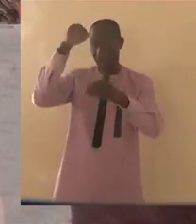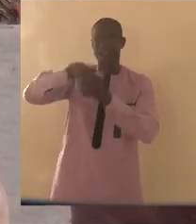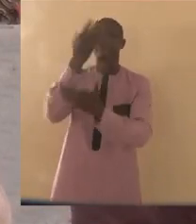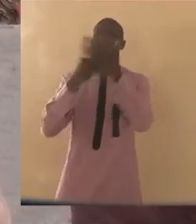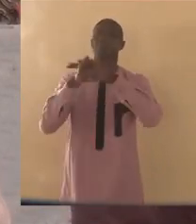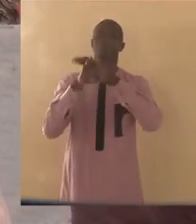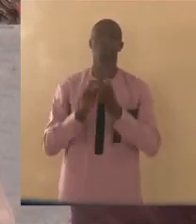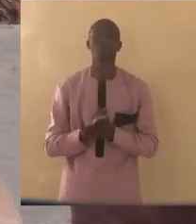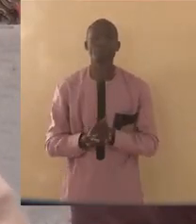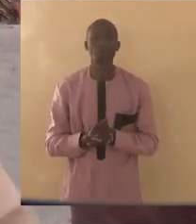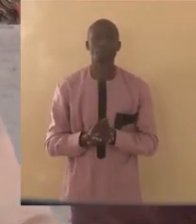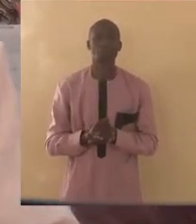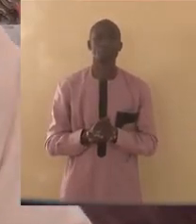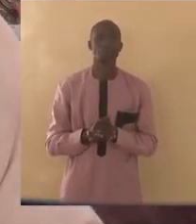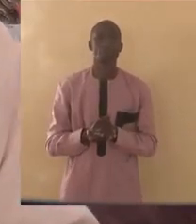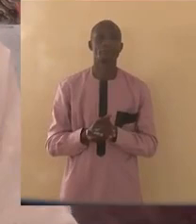in heaven.